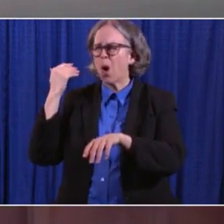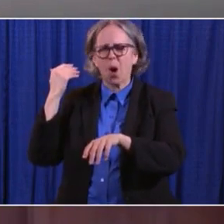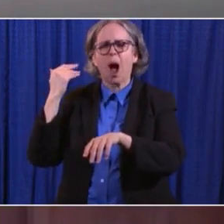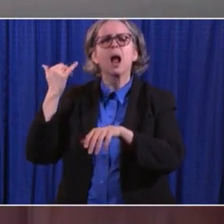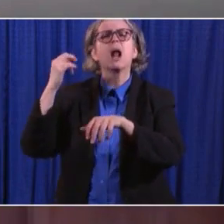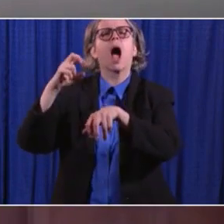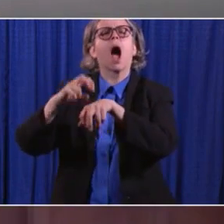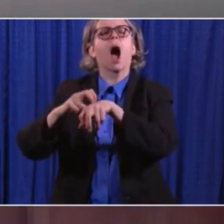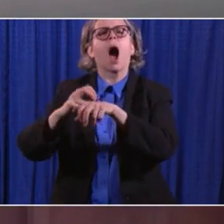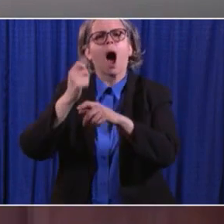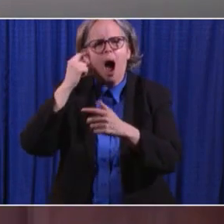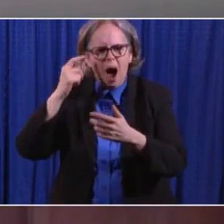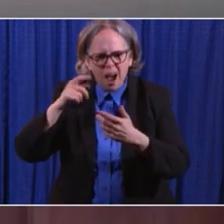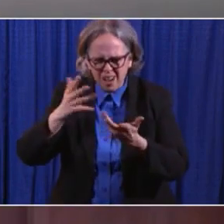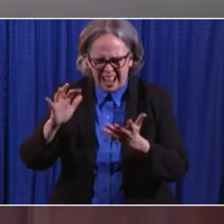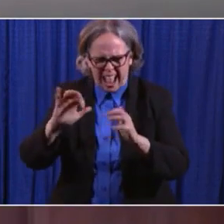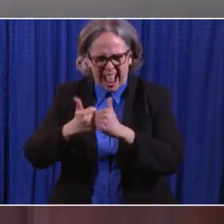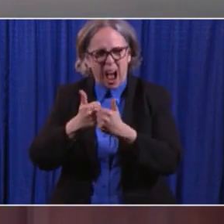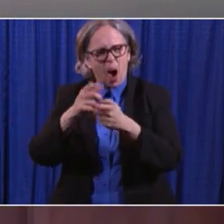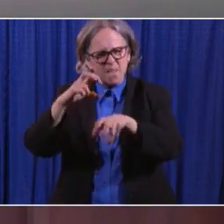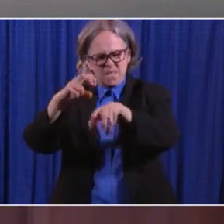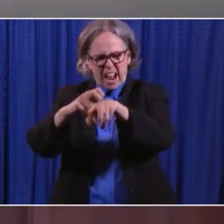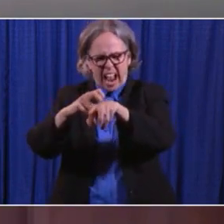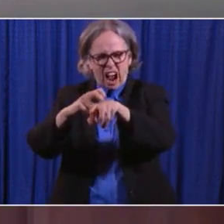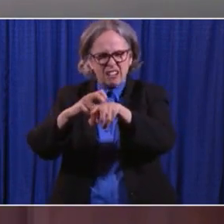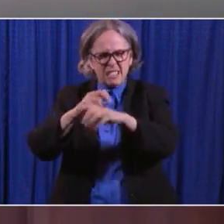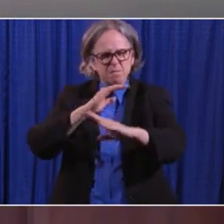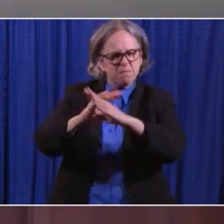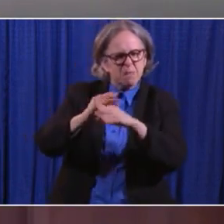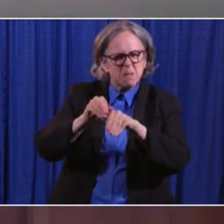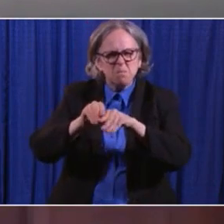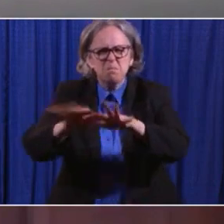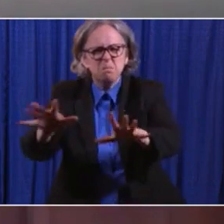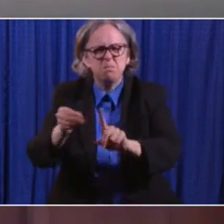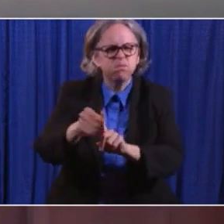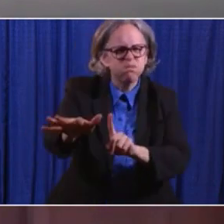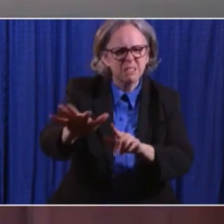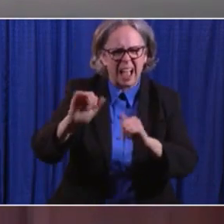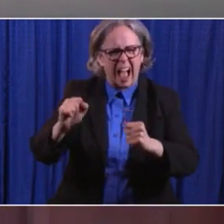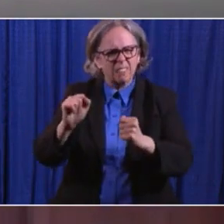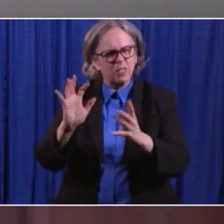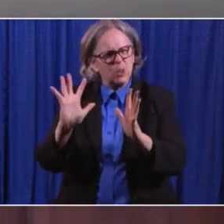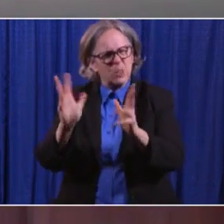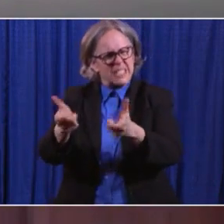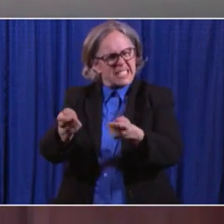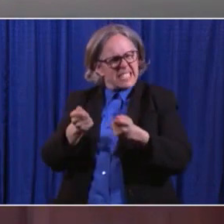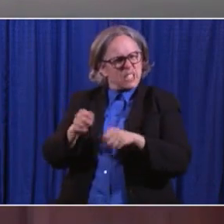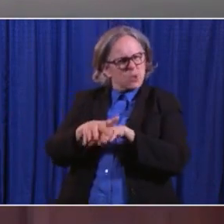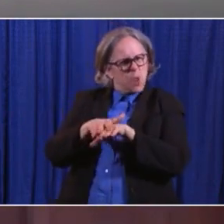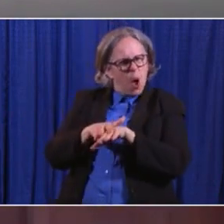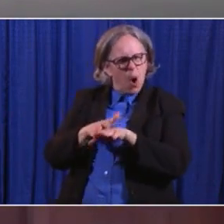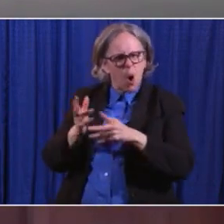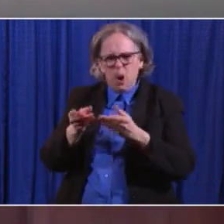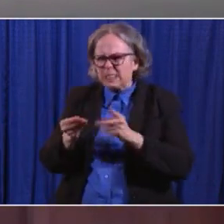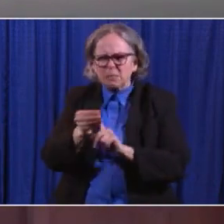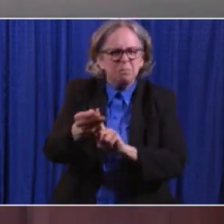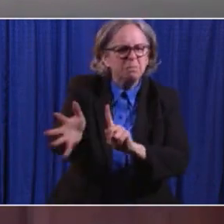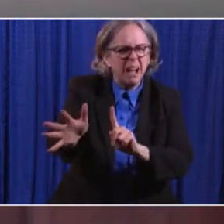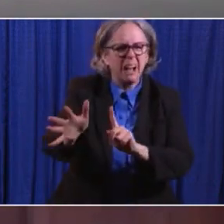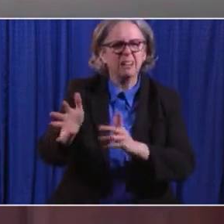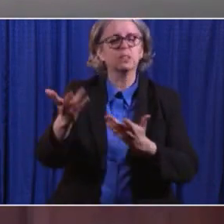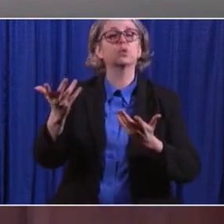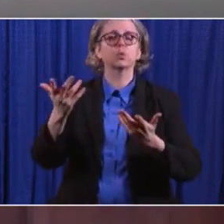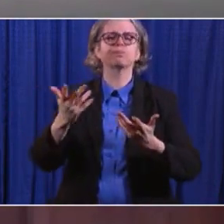or prevent the spread of the virus. This new simplified order encompasses our previous orders. It streamlines those orders